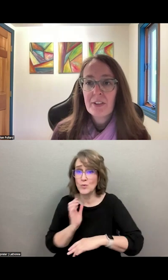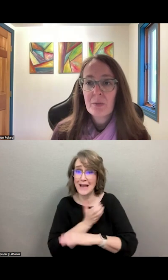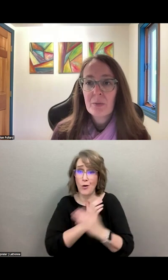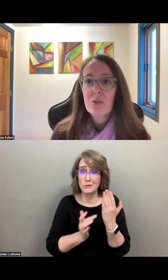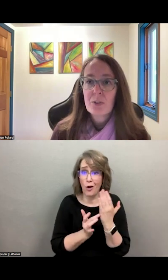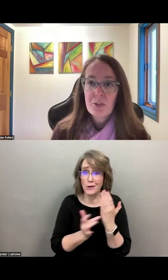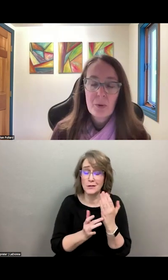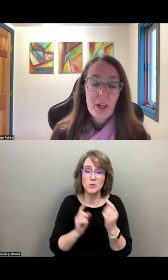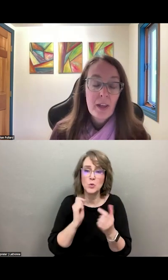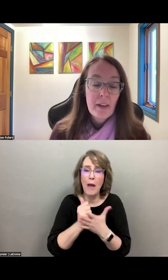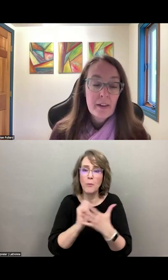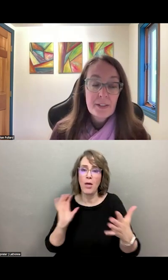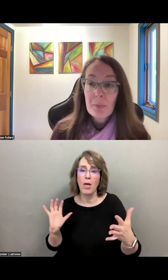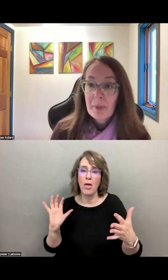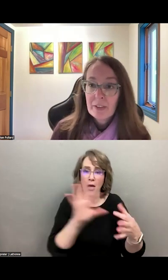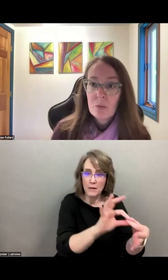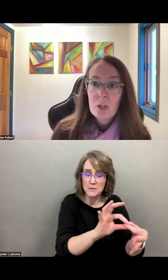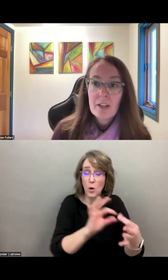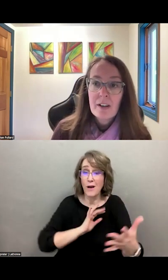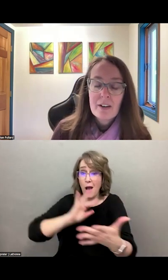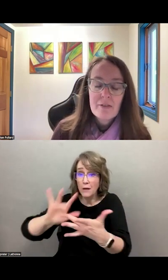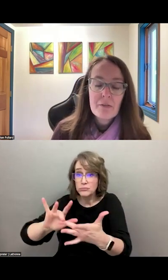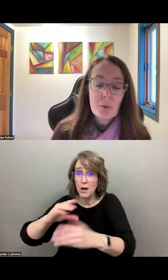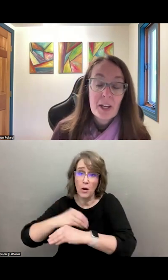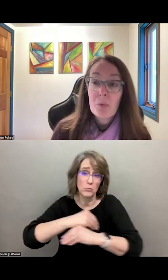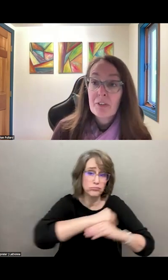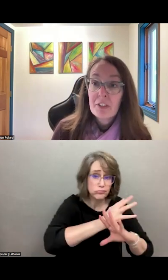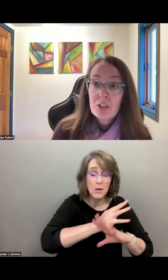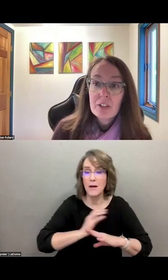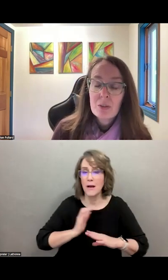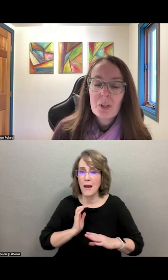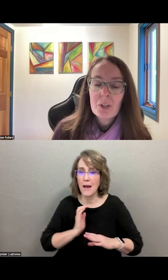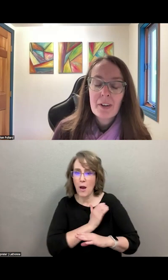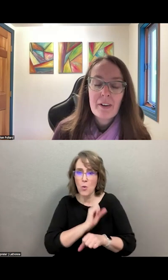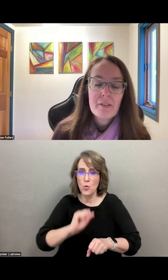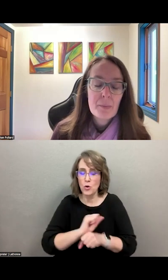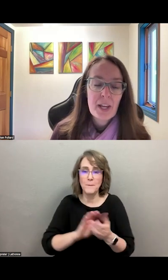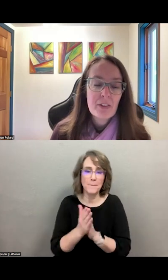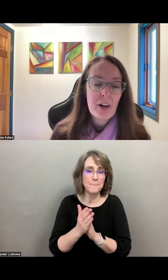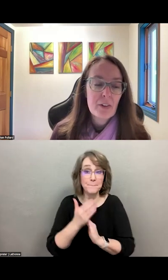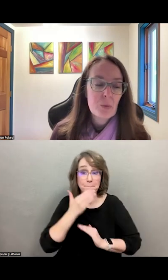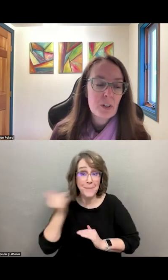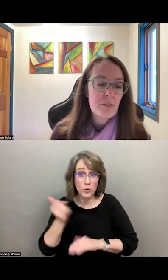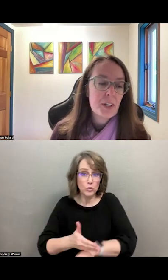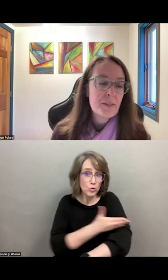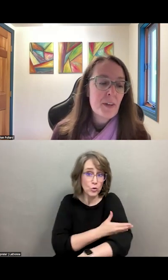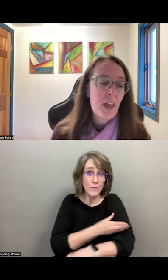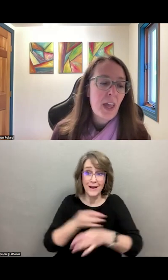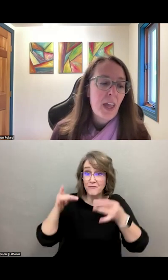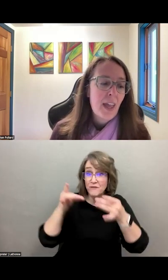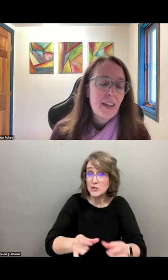extend the reach or to supplement the work of, or make more efficient the work of, the behavioral health